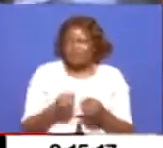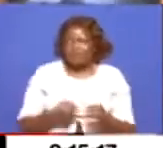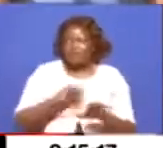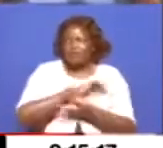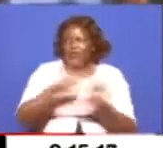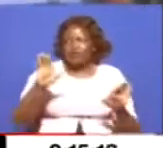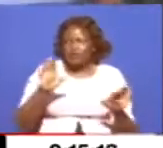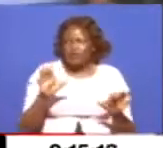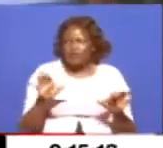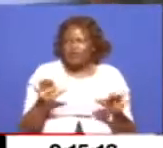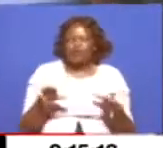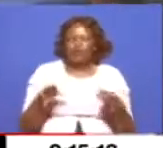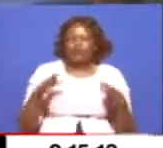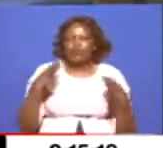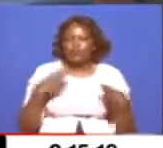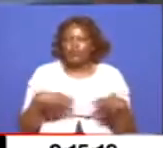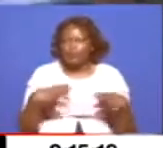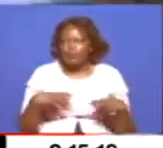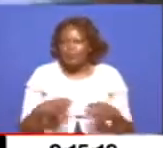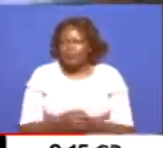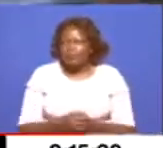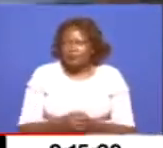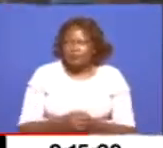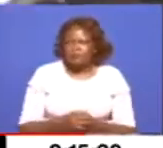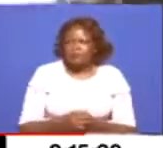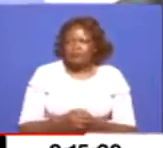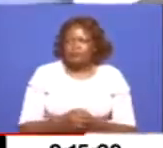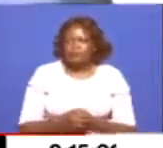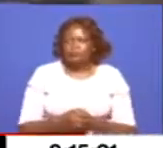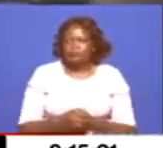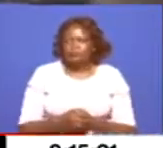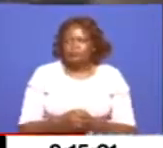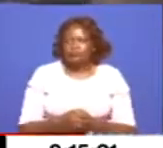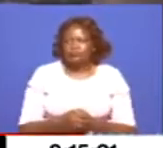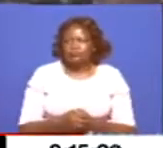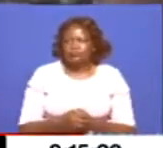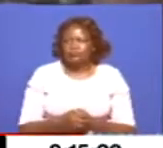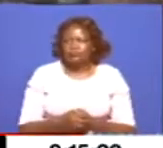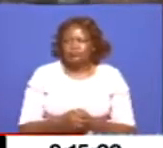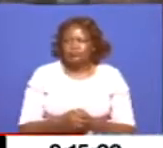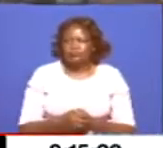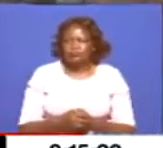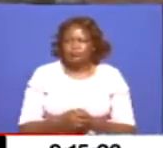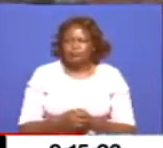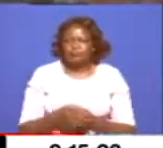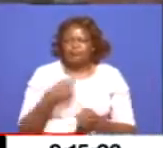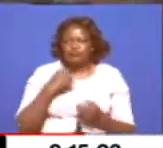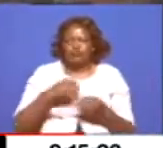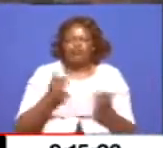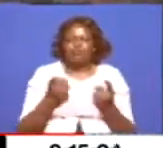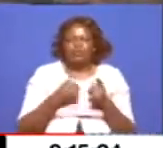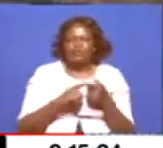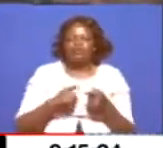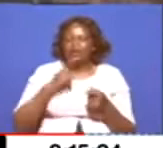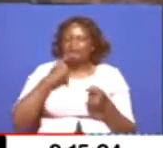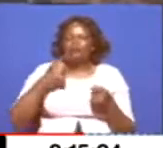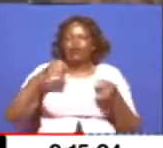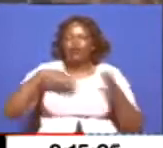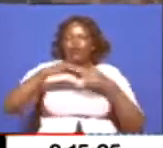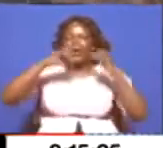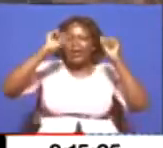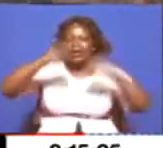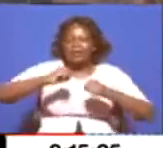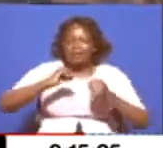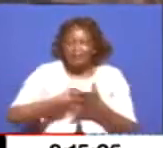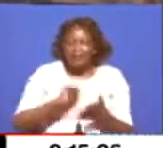yeyote hata unashikilia cheo gani ambayo utazuia. Na tumesema kwa kauli moja, serikali